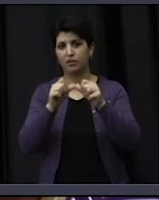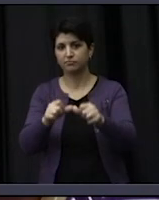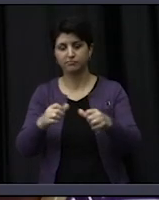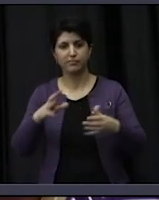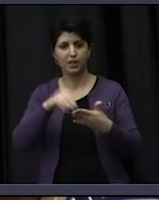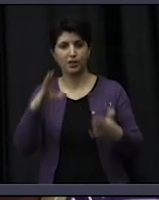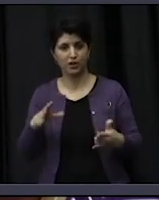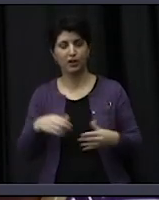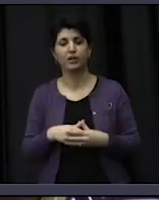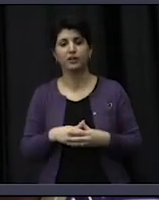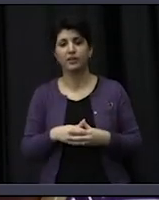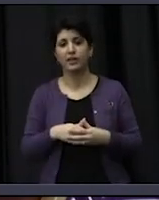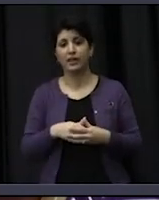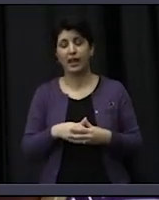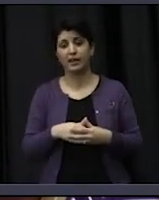enough to help others.